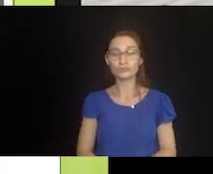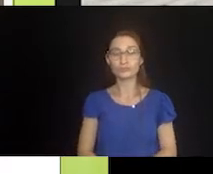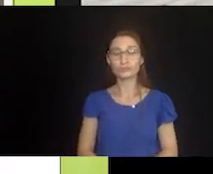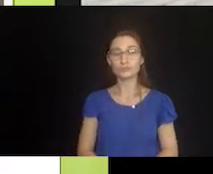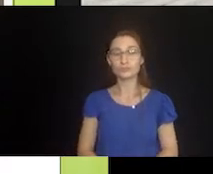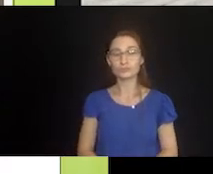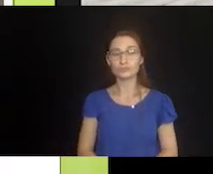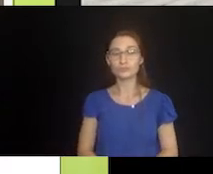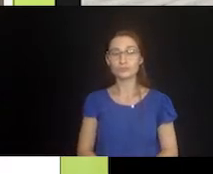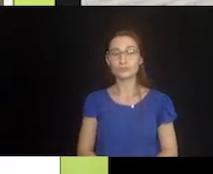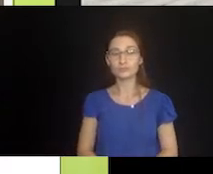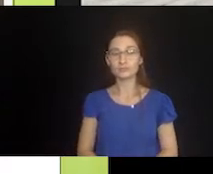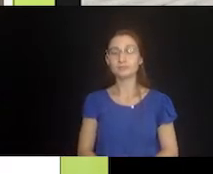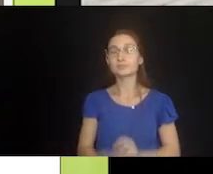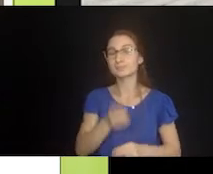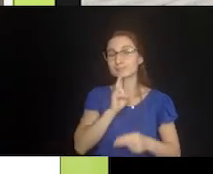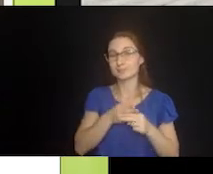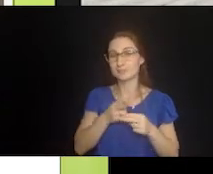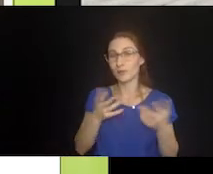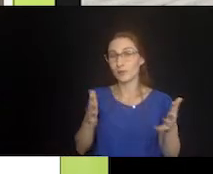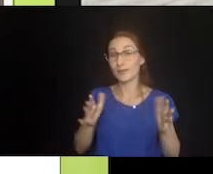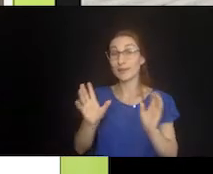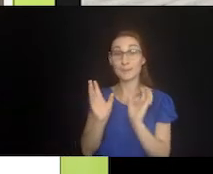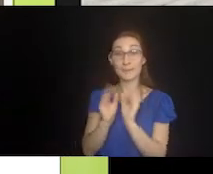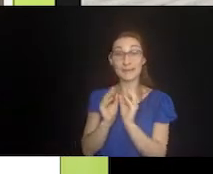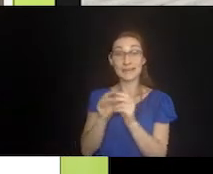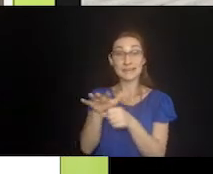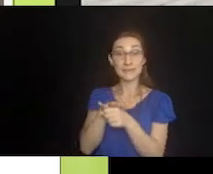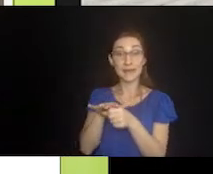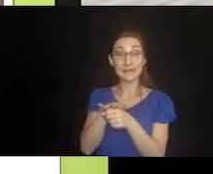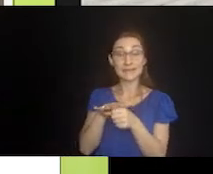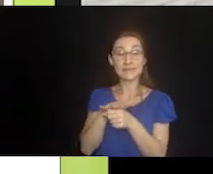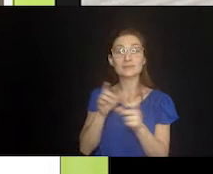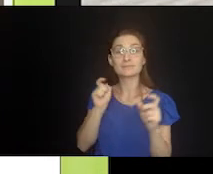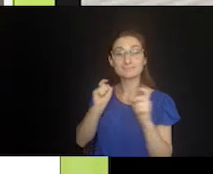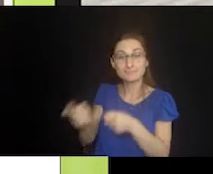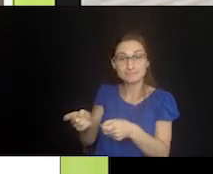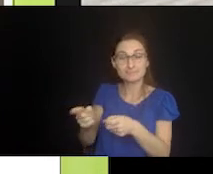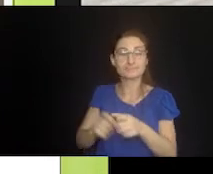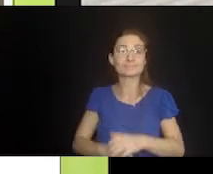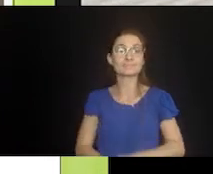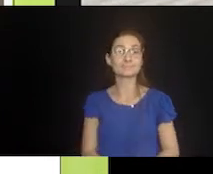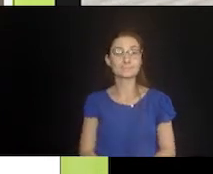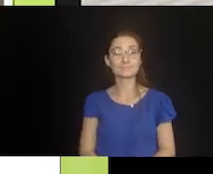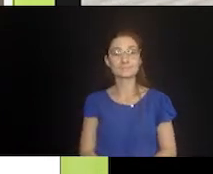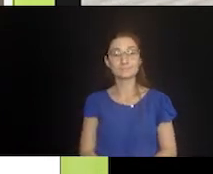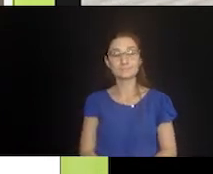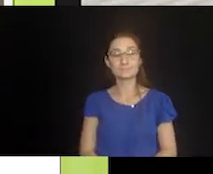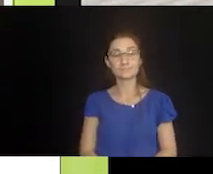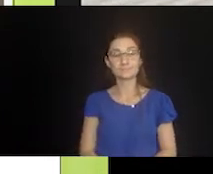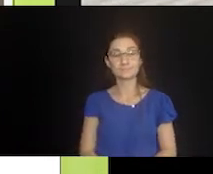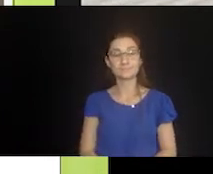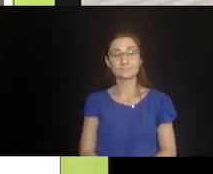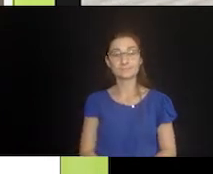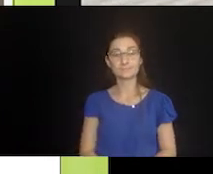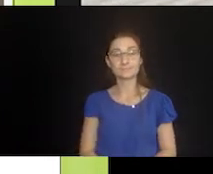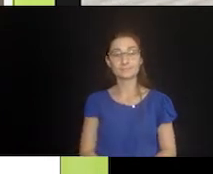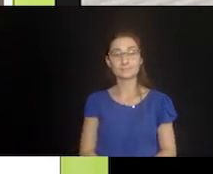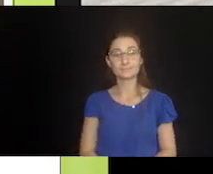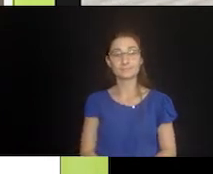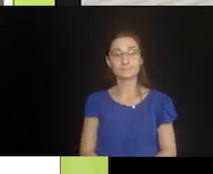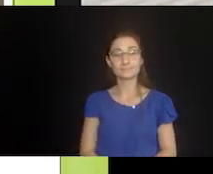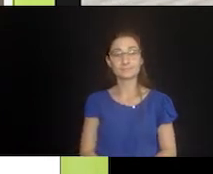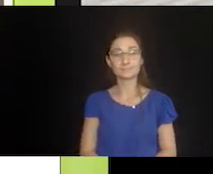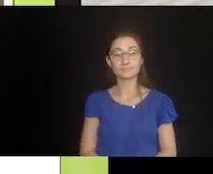his concerts that he had. Like I said, meeting space has been donated.